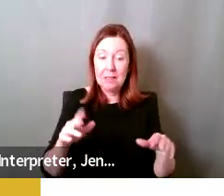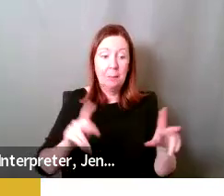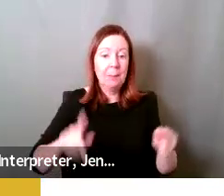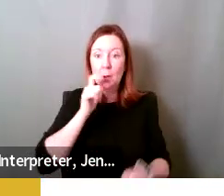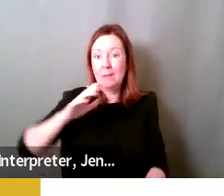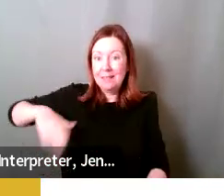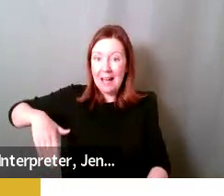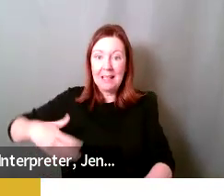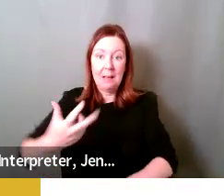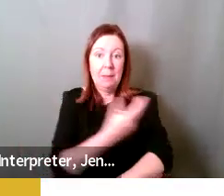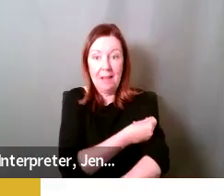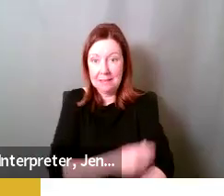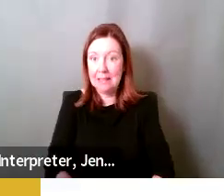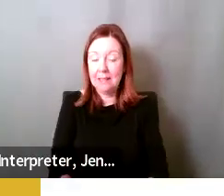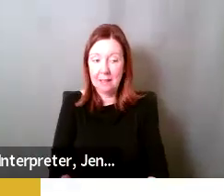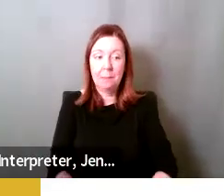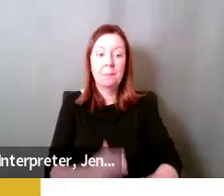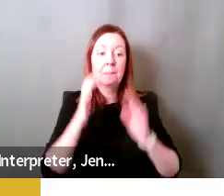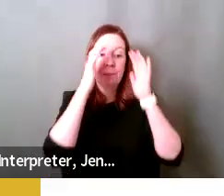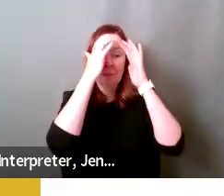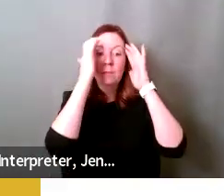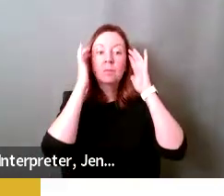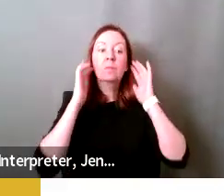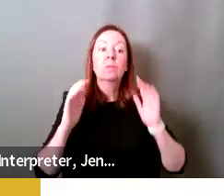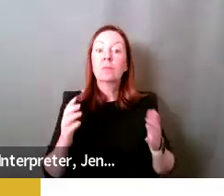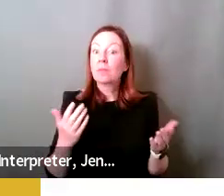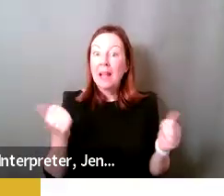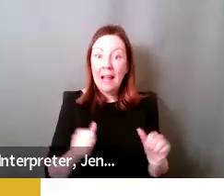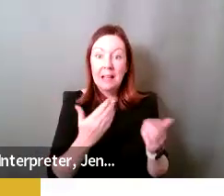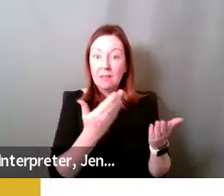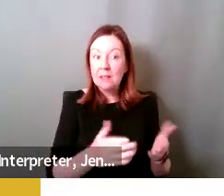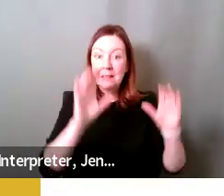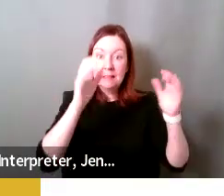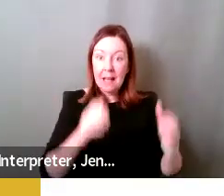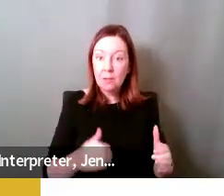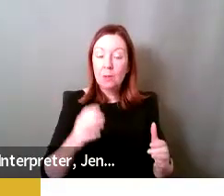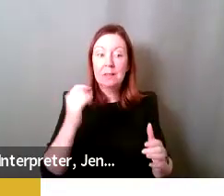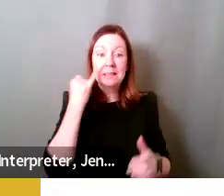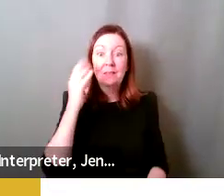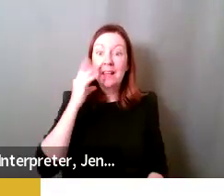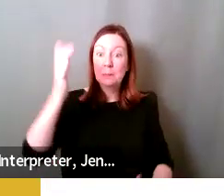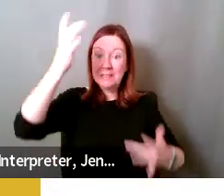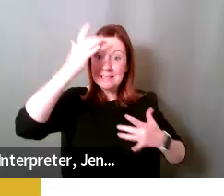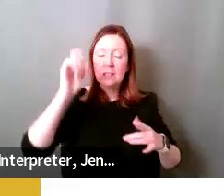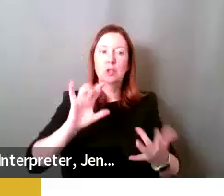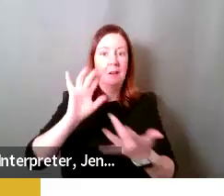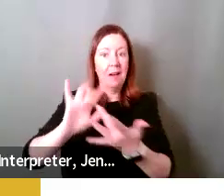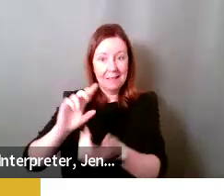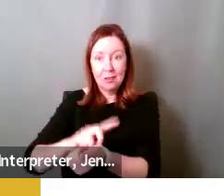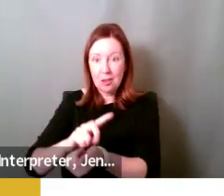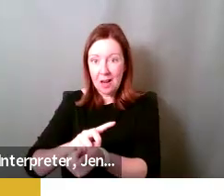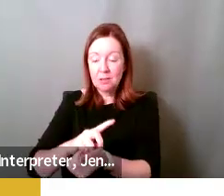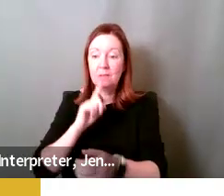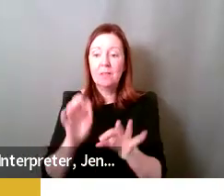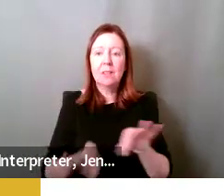been vaccinated. So, anyone in these categories experiencing any sickness should reach out to their doctor. It's